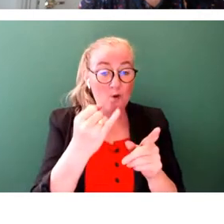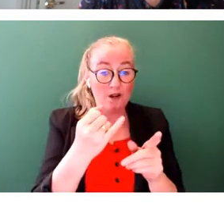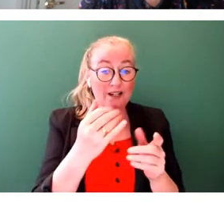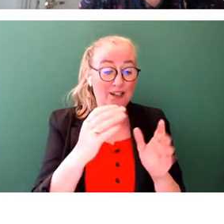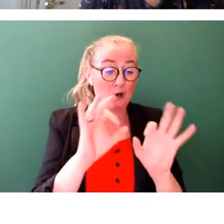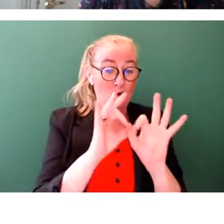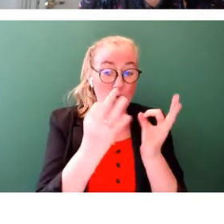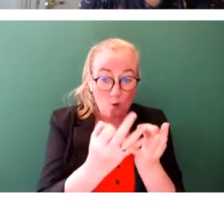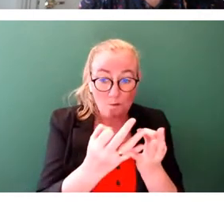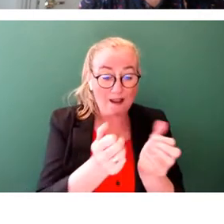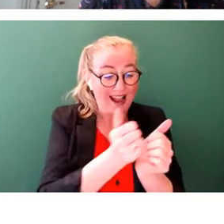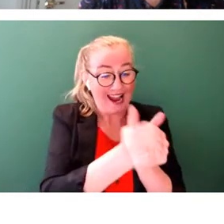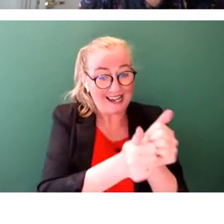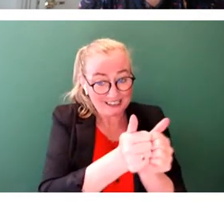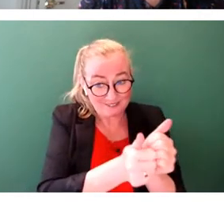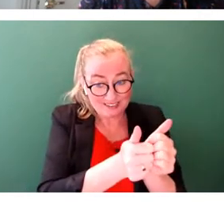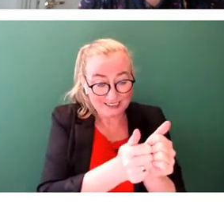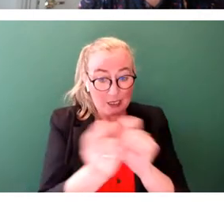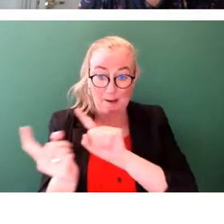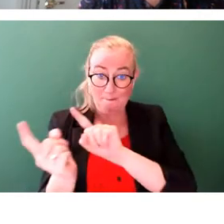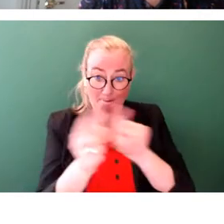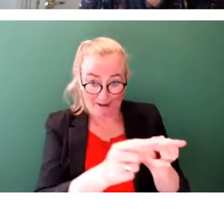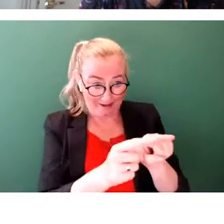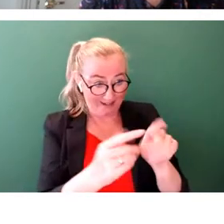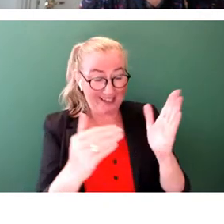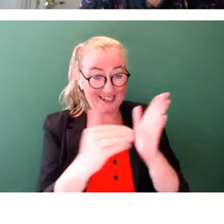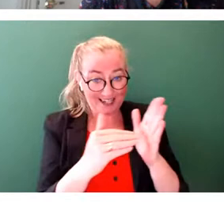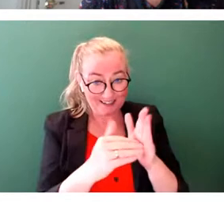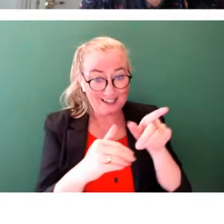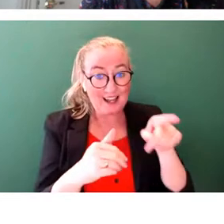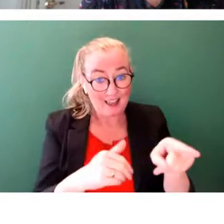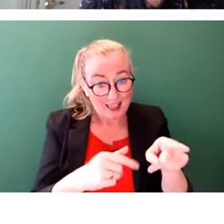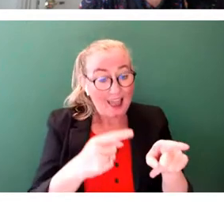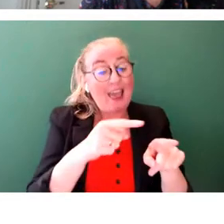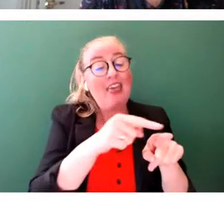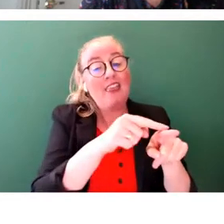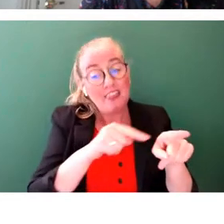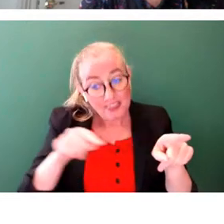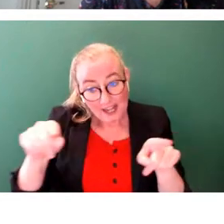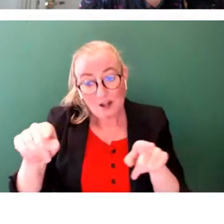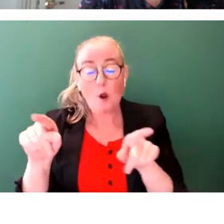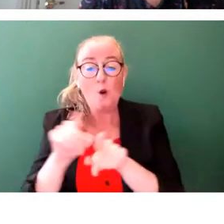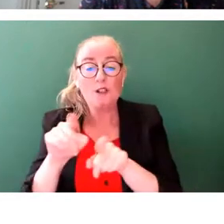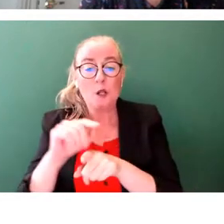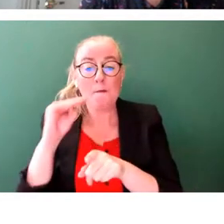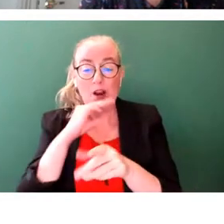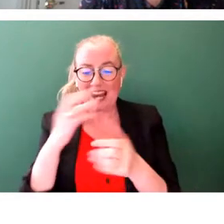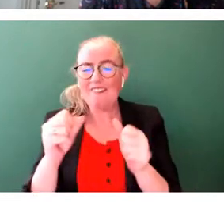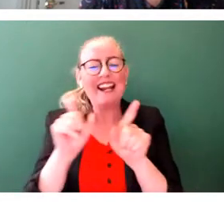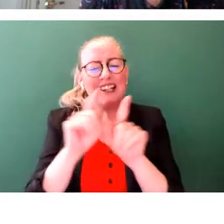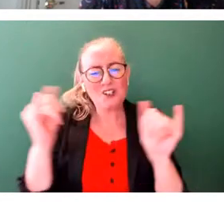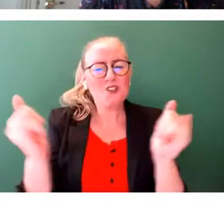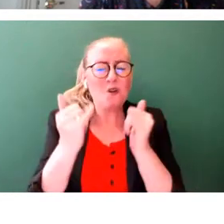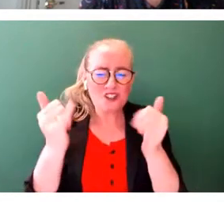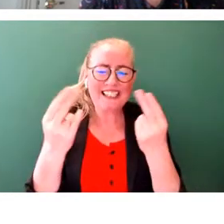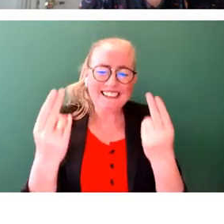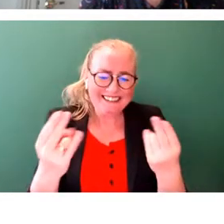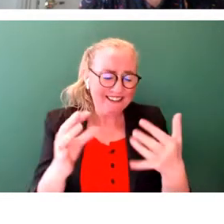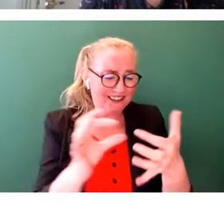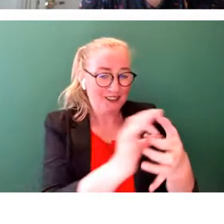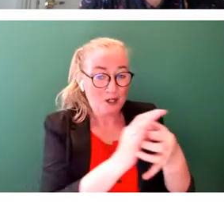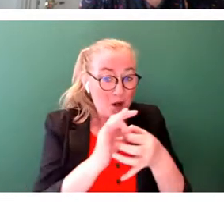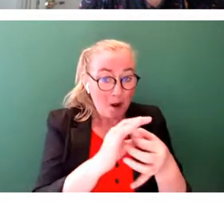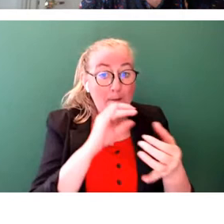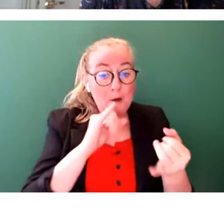groups and activities resuming, which, you know, is really important for that social connectivity and interaction. But for people